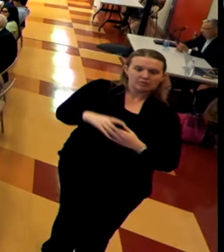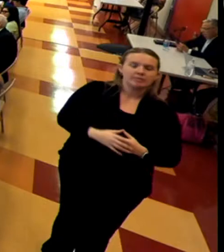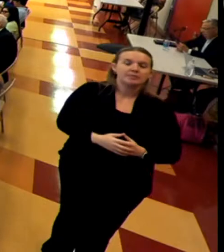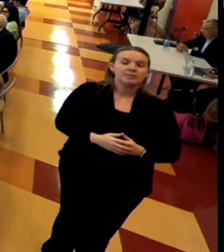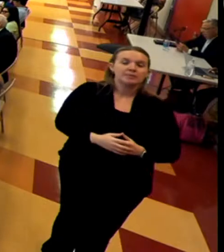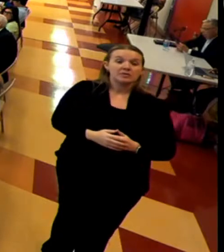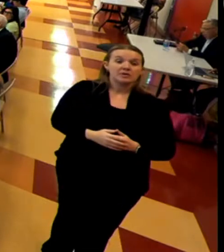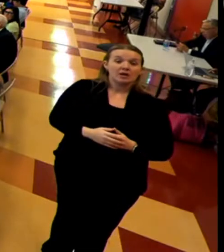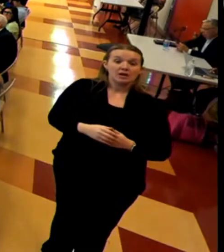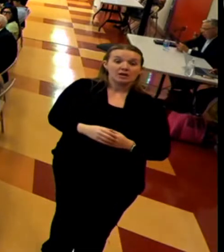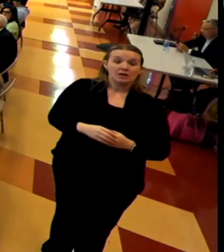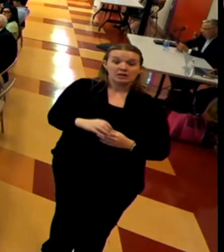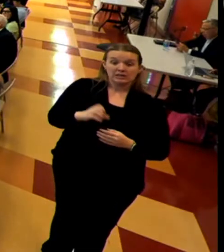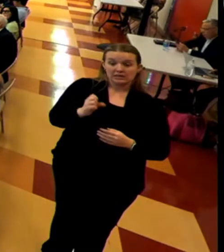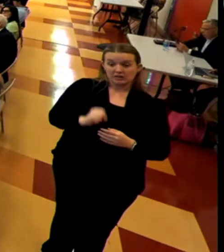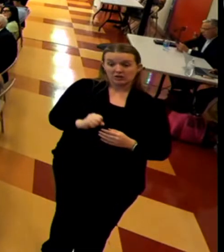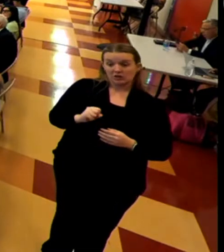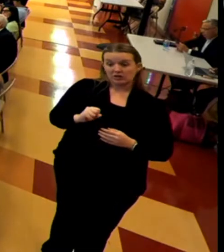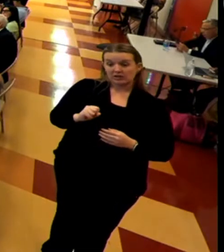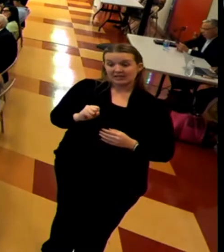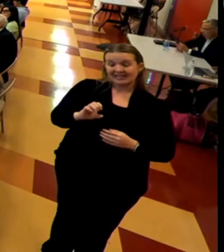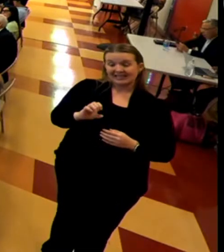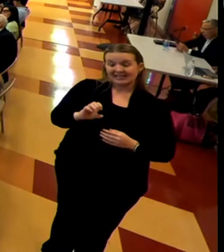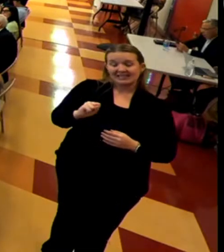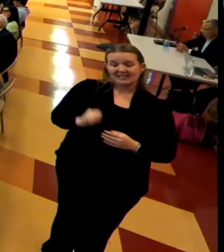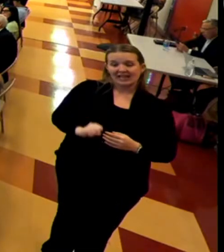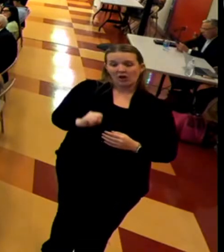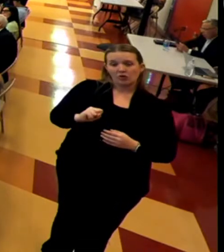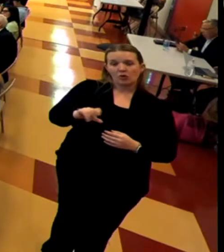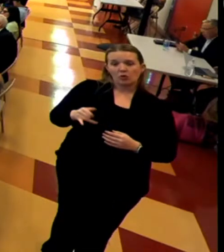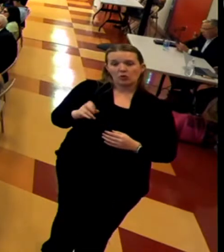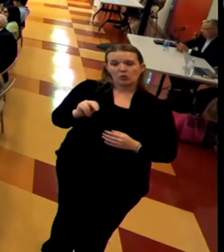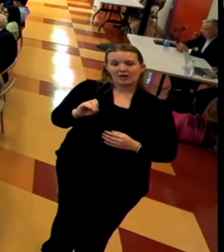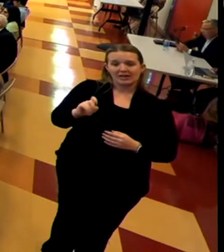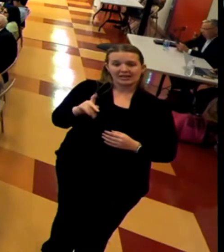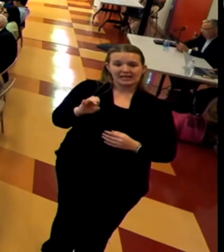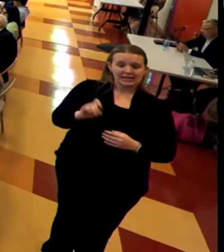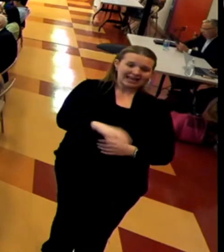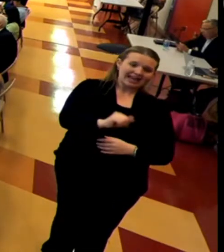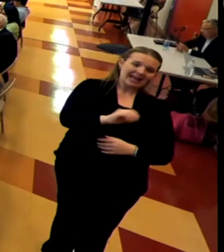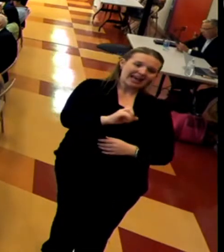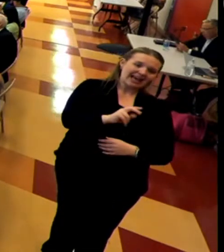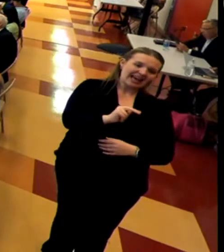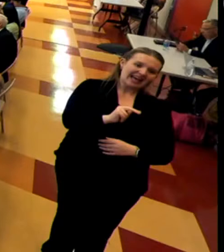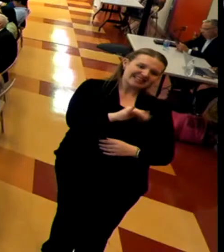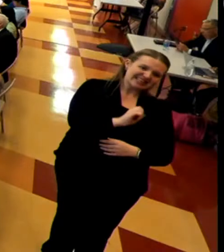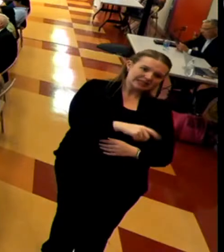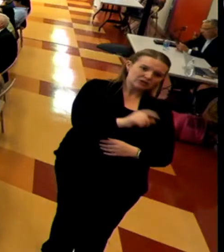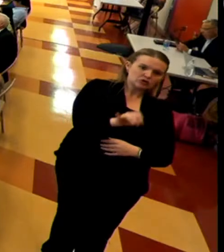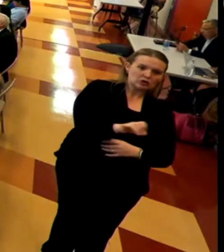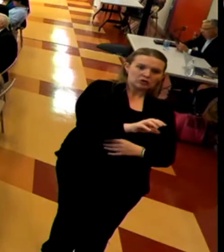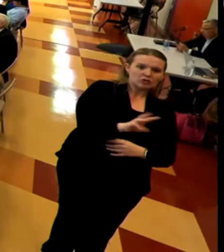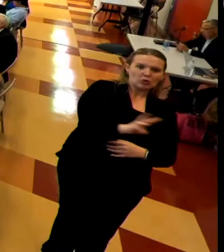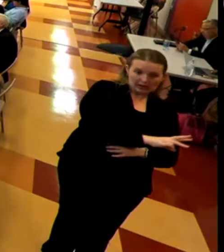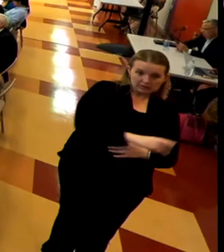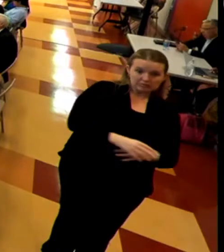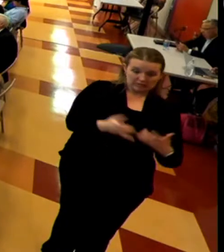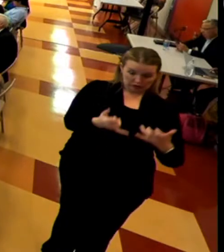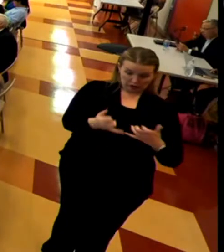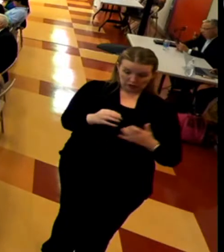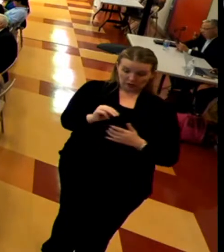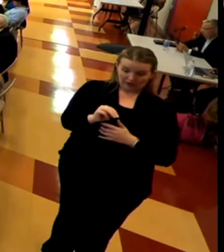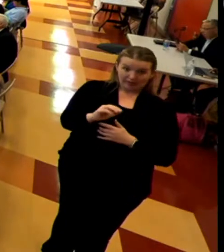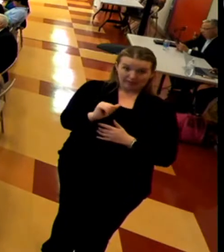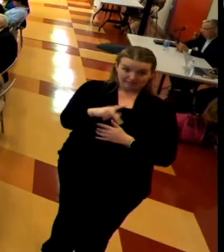Our other boundaries are South San Joaquin to the east, Castro to the south, Acme to the west. As you know, in the current map, all of that would